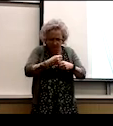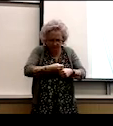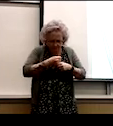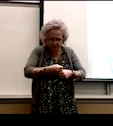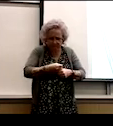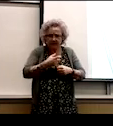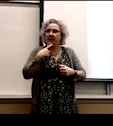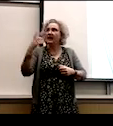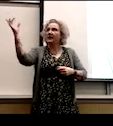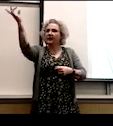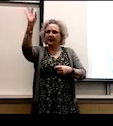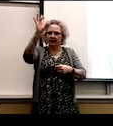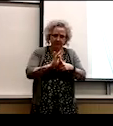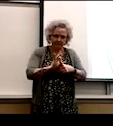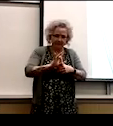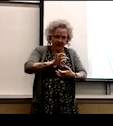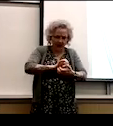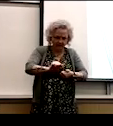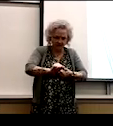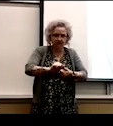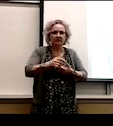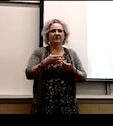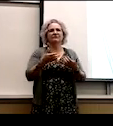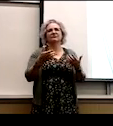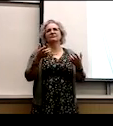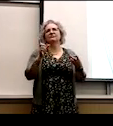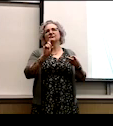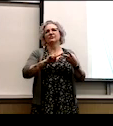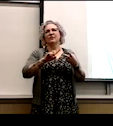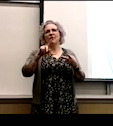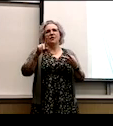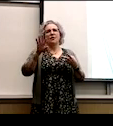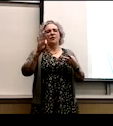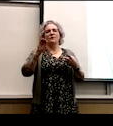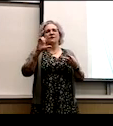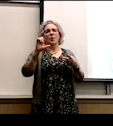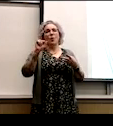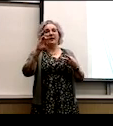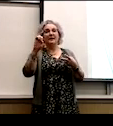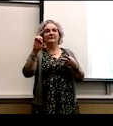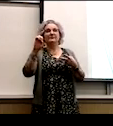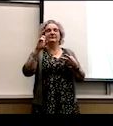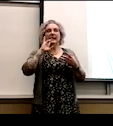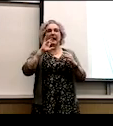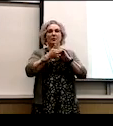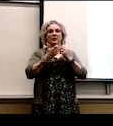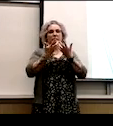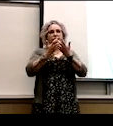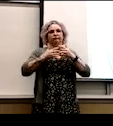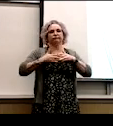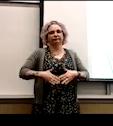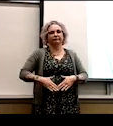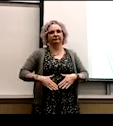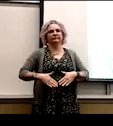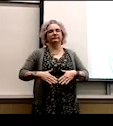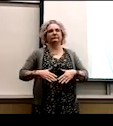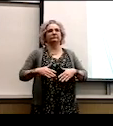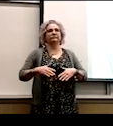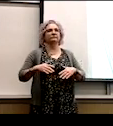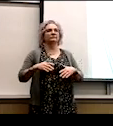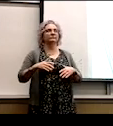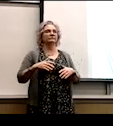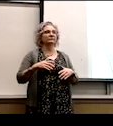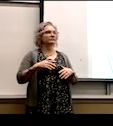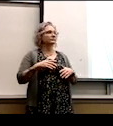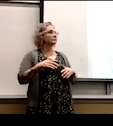just CNS structure and function, folate metabolism. So you get the picture. So amyloid, that's the big